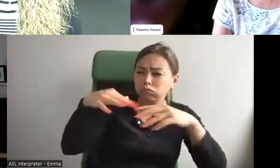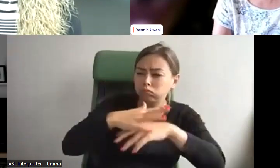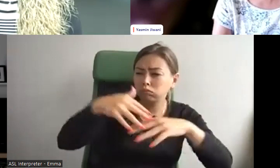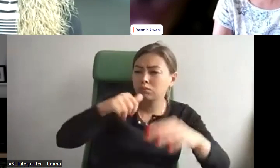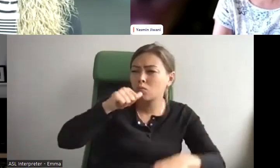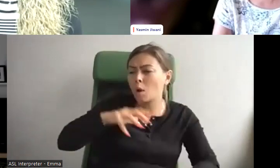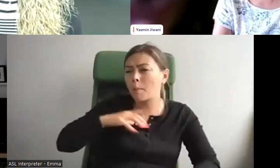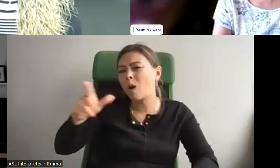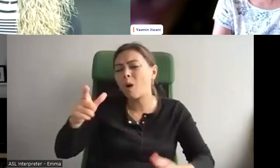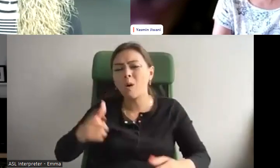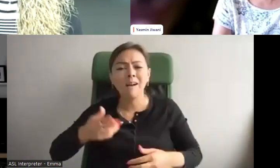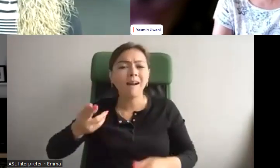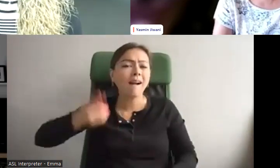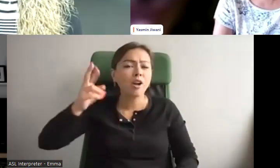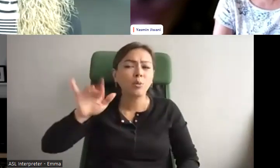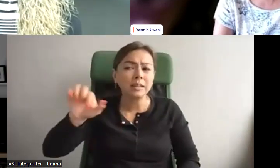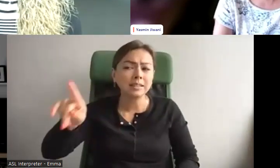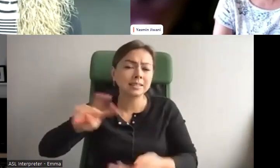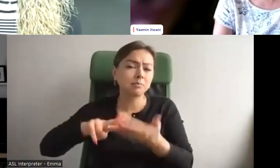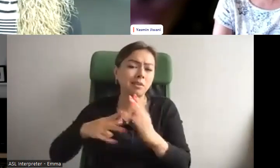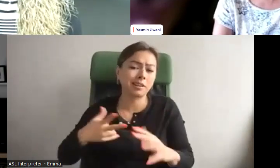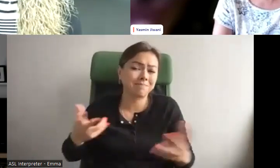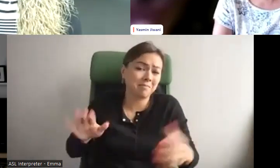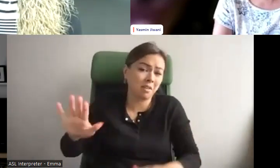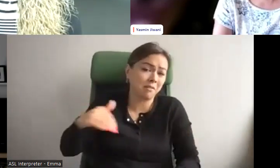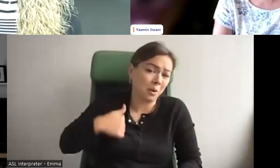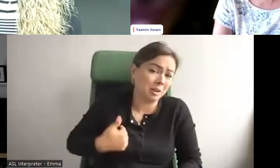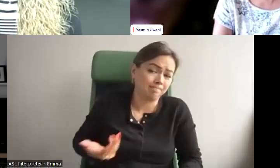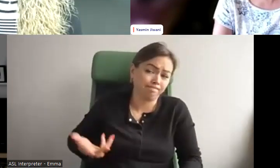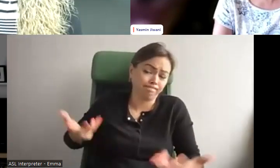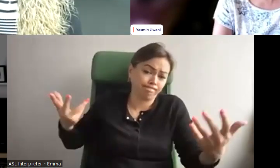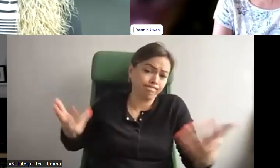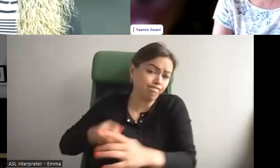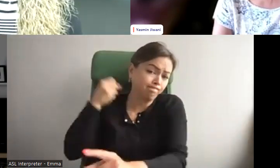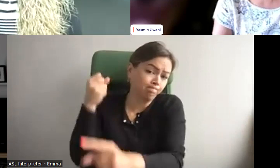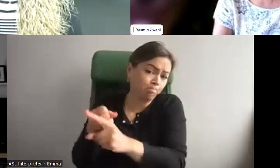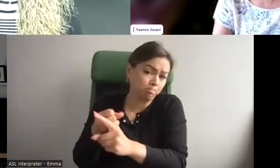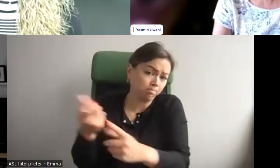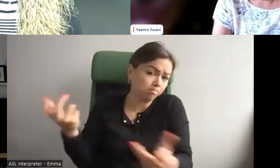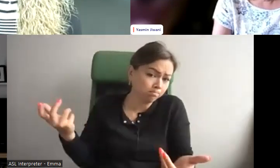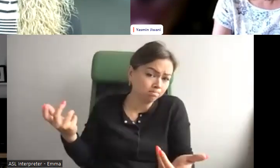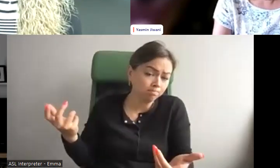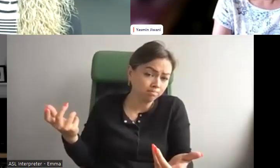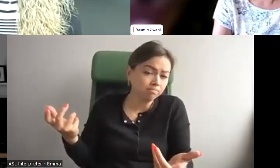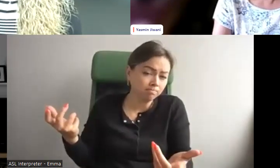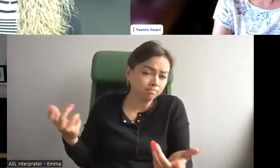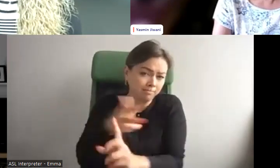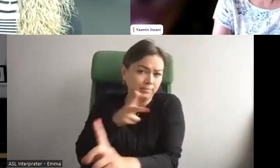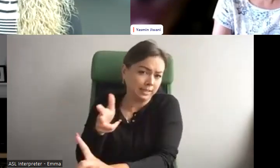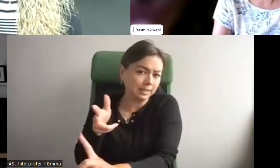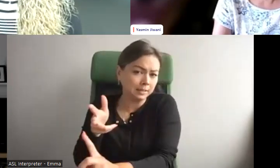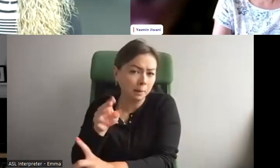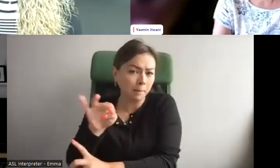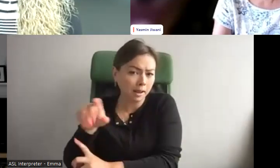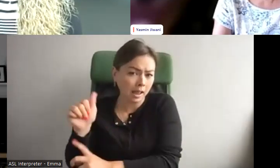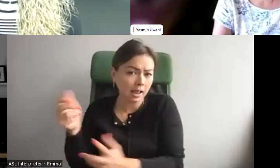life and therefore are responsible for what happens to them as fallen women, right? So that's the other thing that comes in. And then the